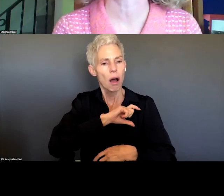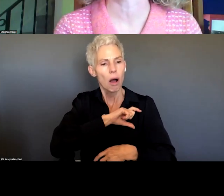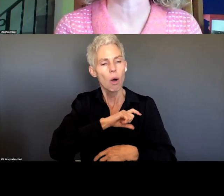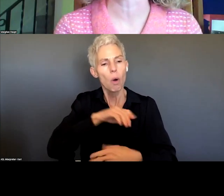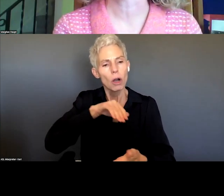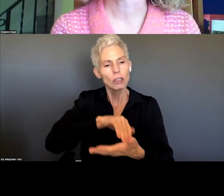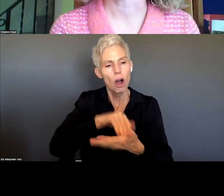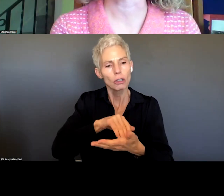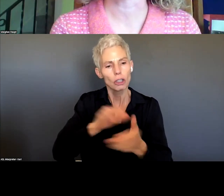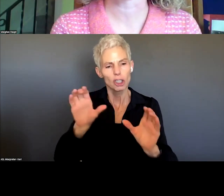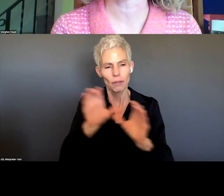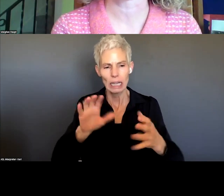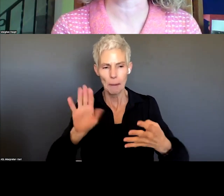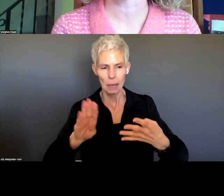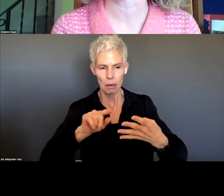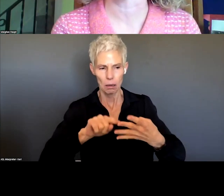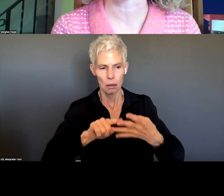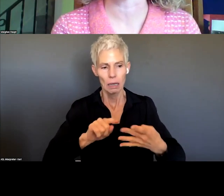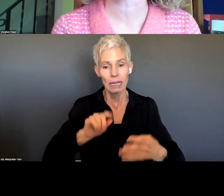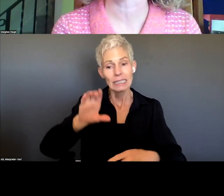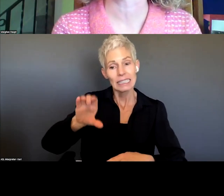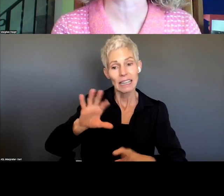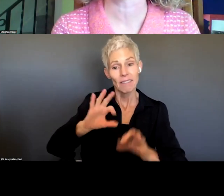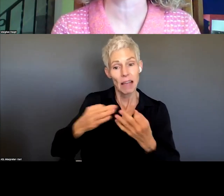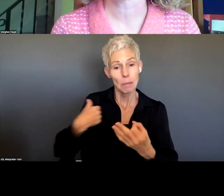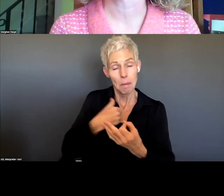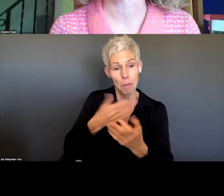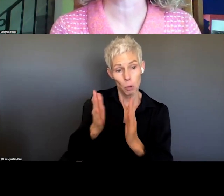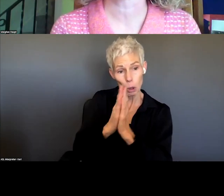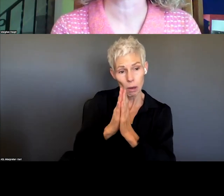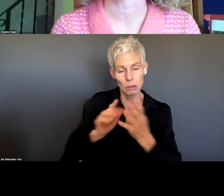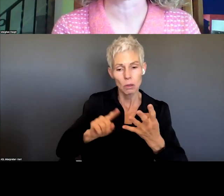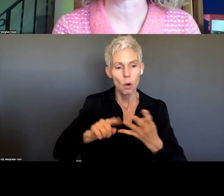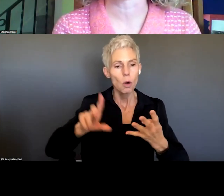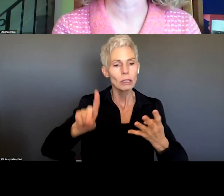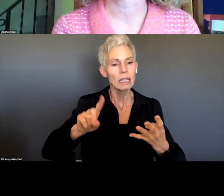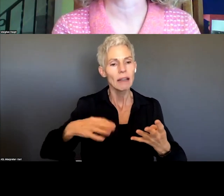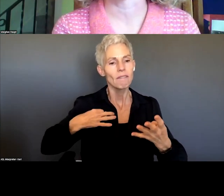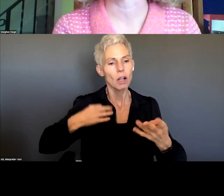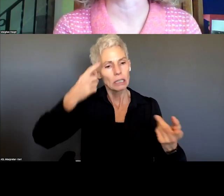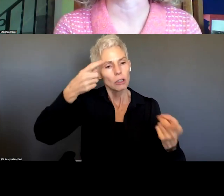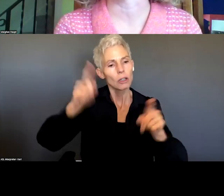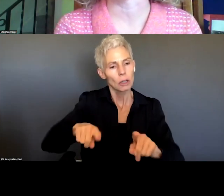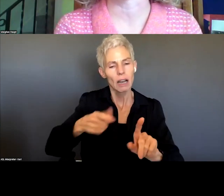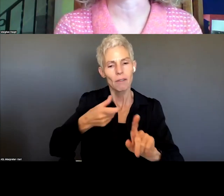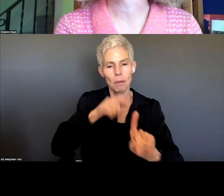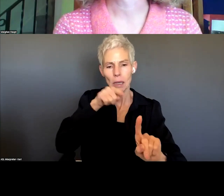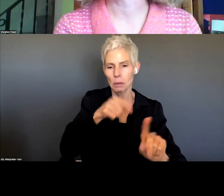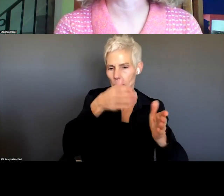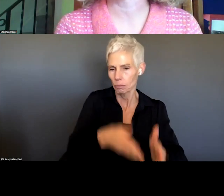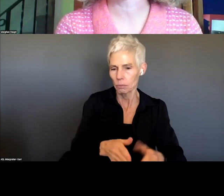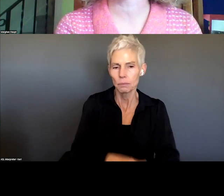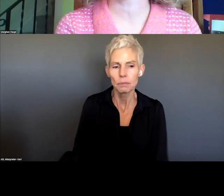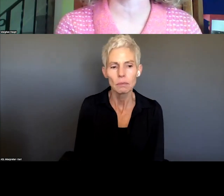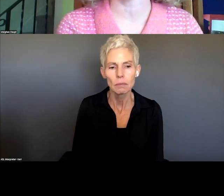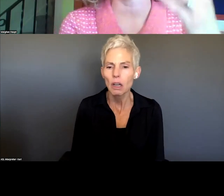certification, that's B, or C, family member request, or D, voluntary agreement from the individual. So